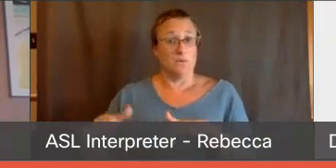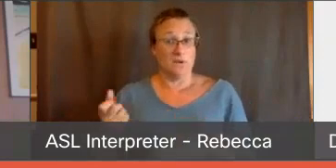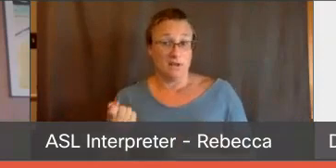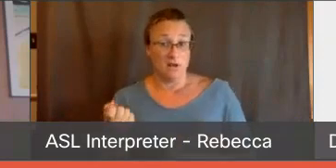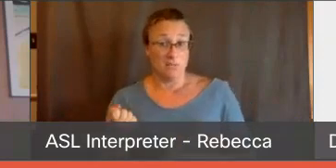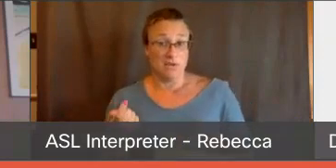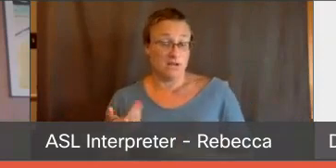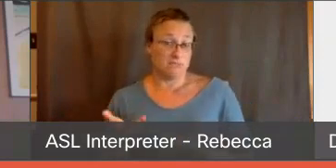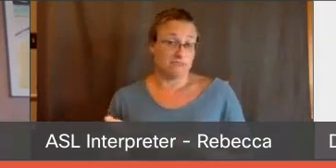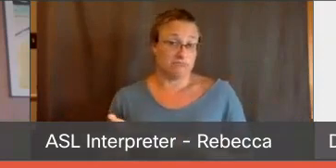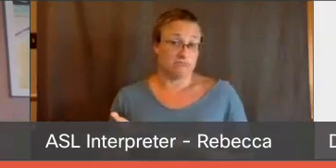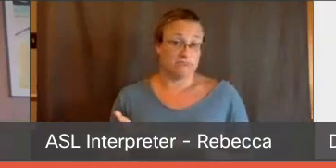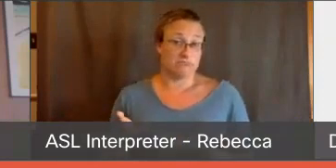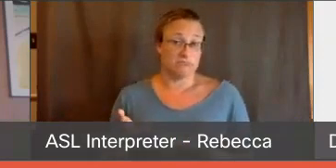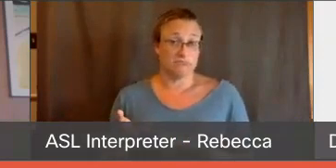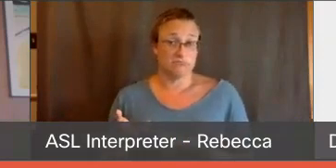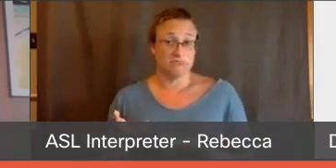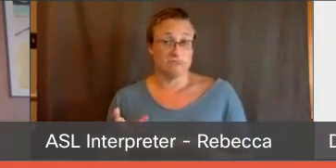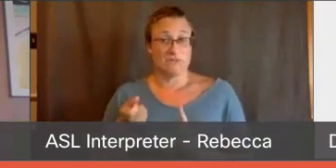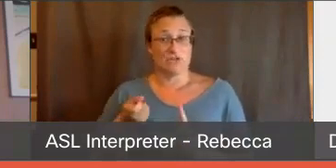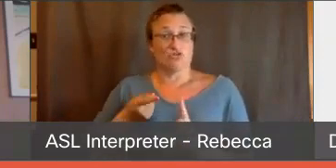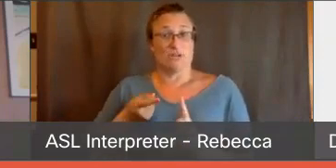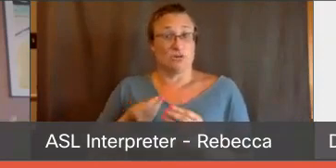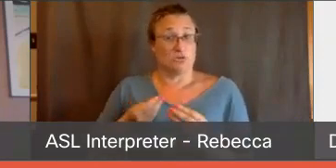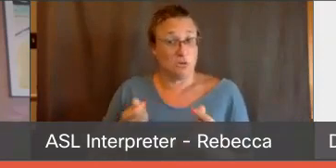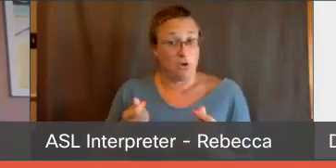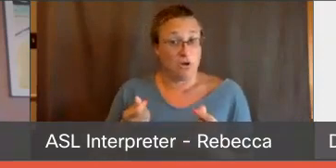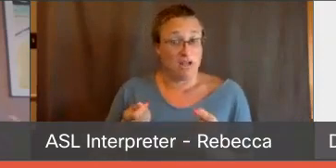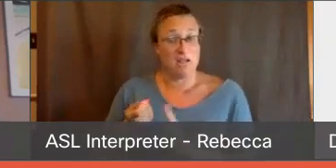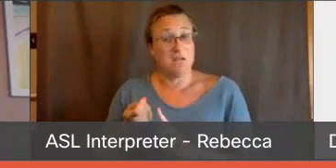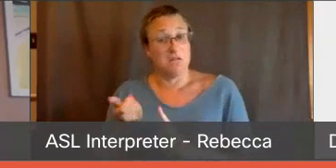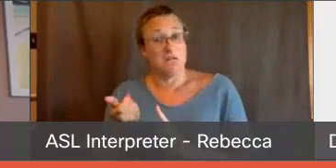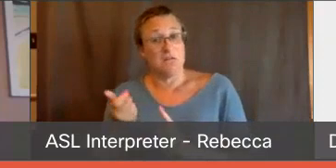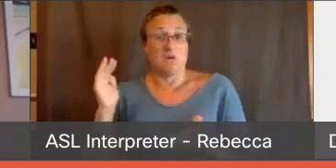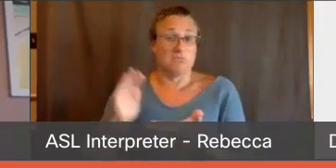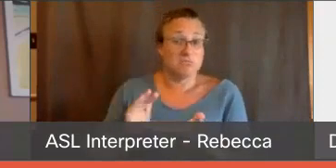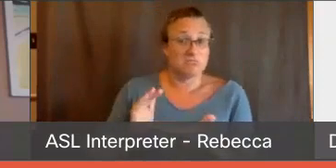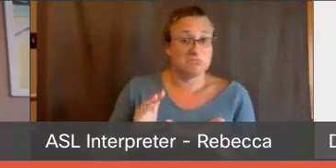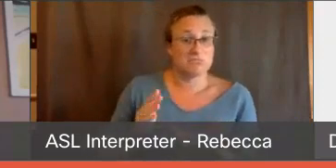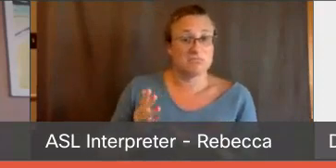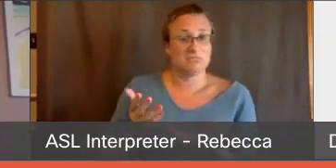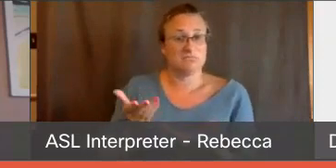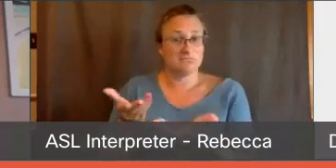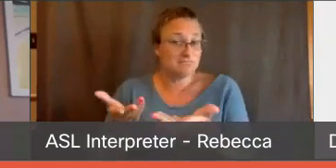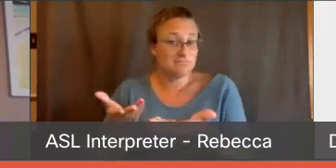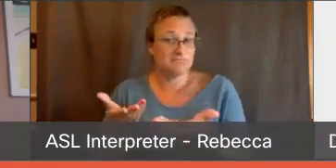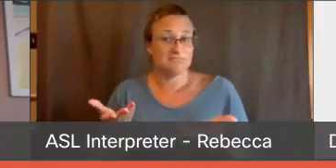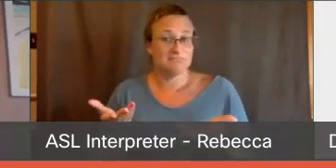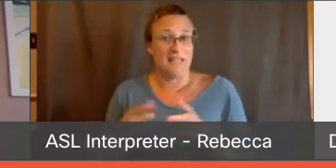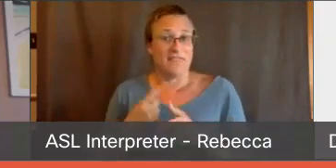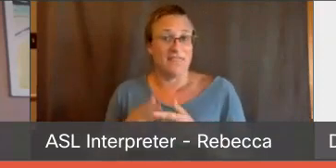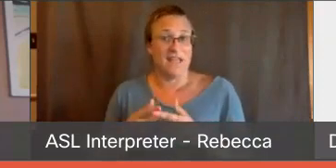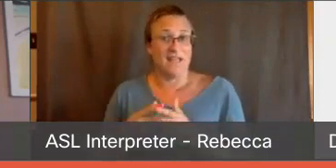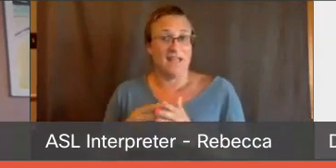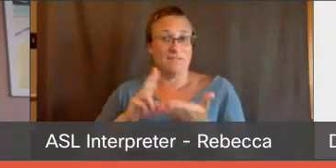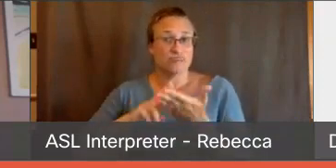those fears, addressed that trigger, removed the trigger maybe, or removed that sort of stressor, and you could have completed your